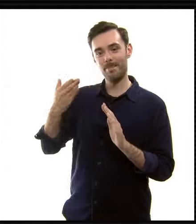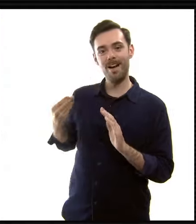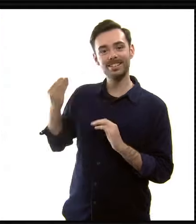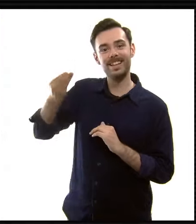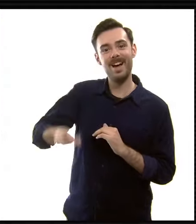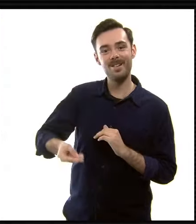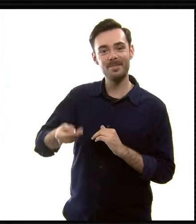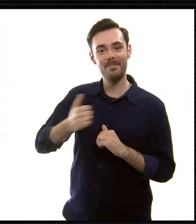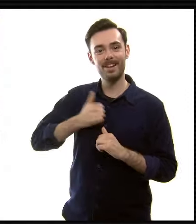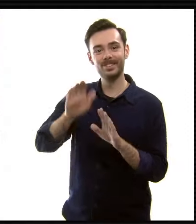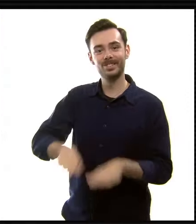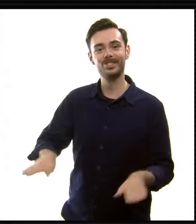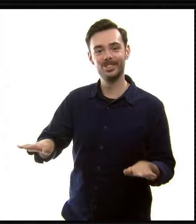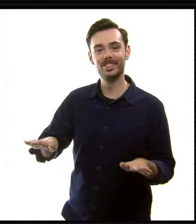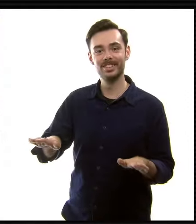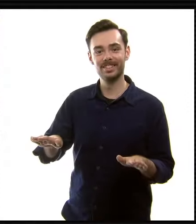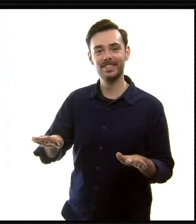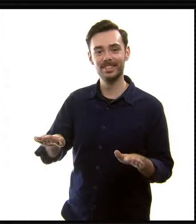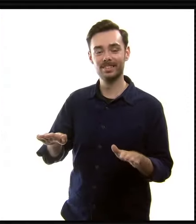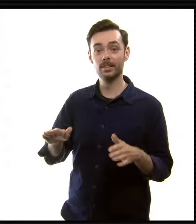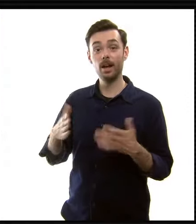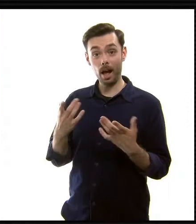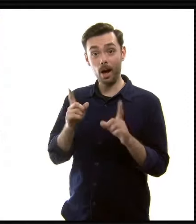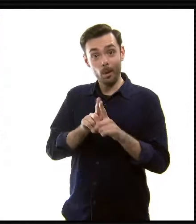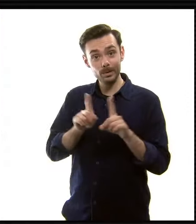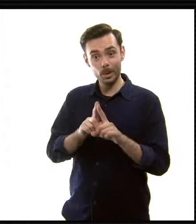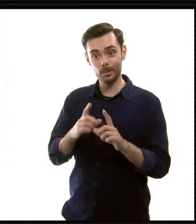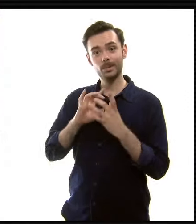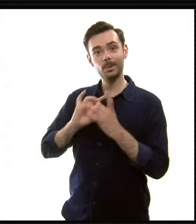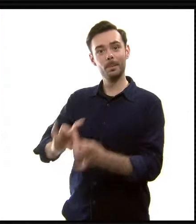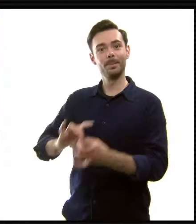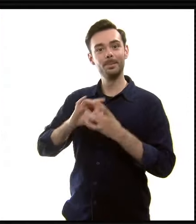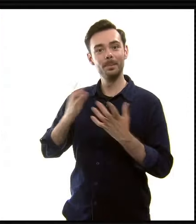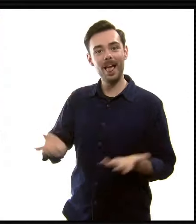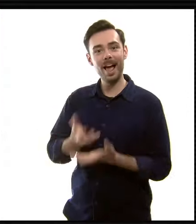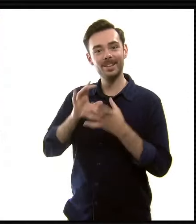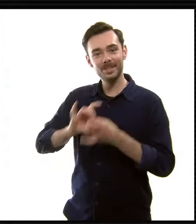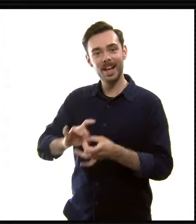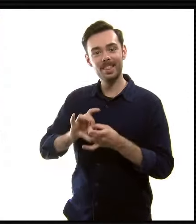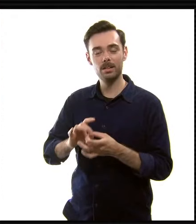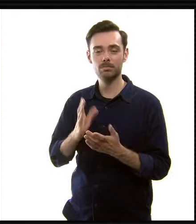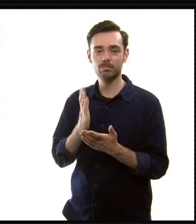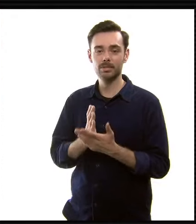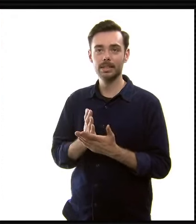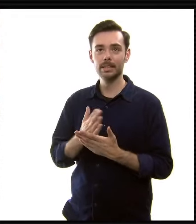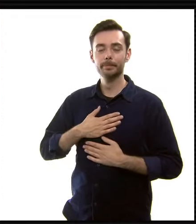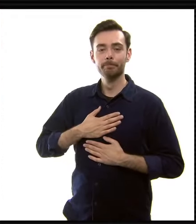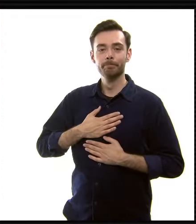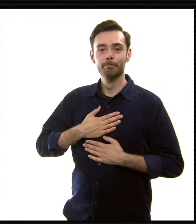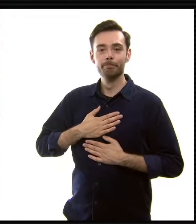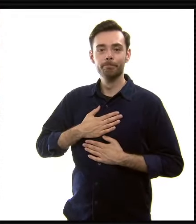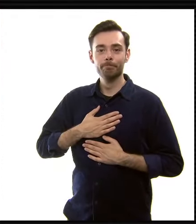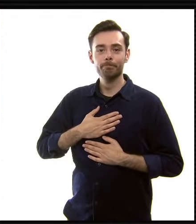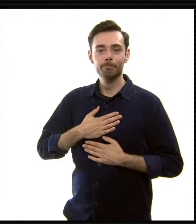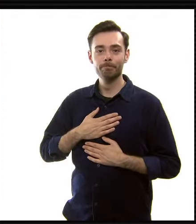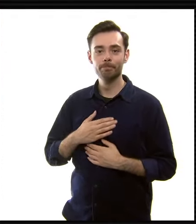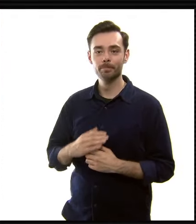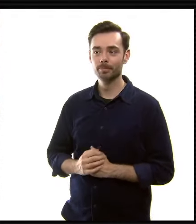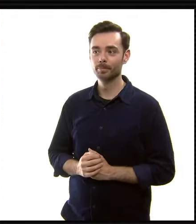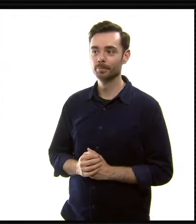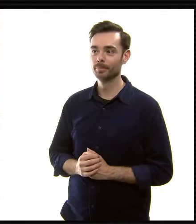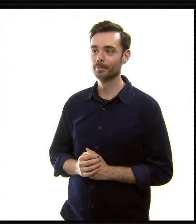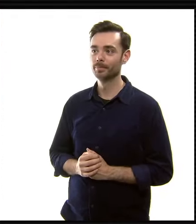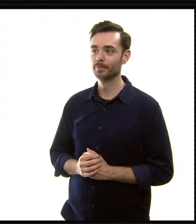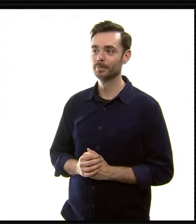they were growing up, and to be able to do that together, that's a very rewarding experience. Well, Jon, let's talk